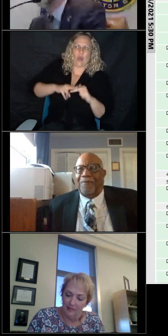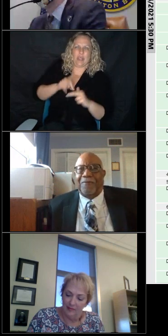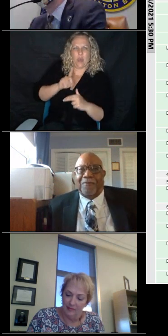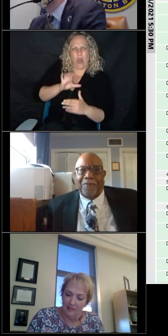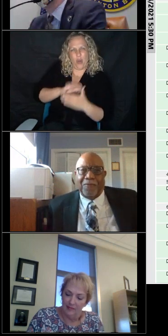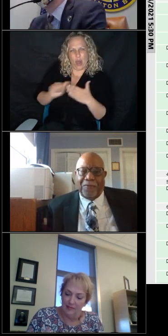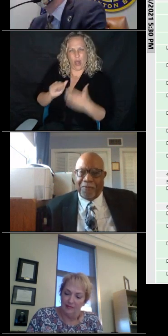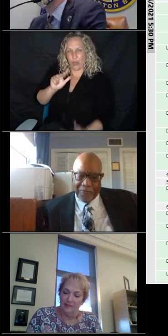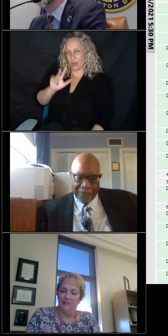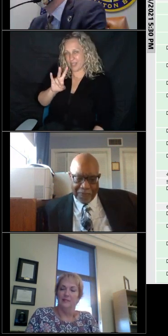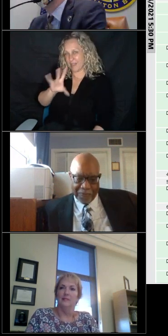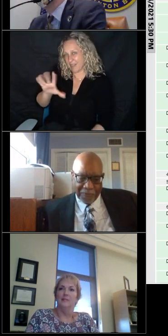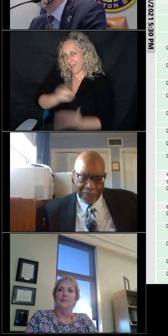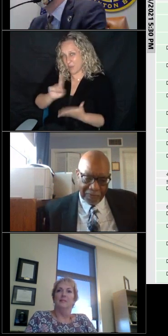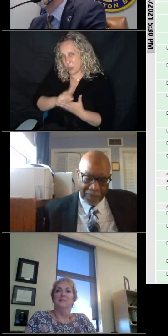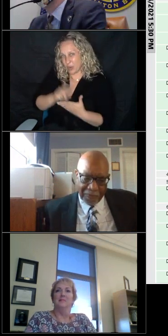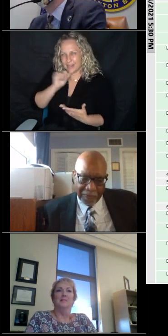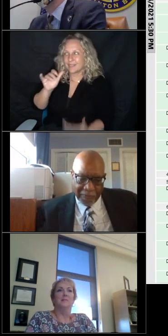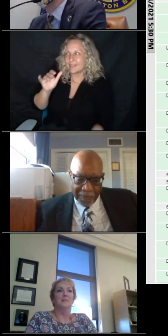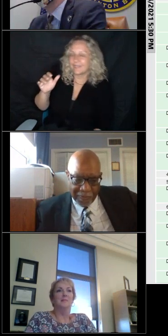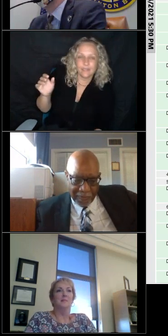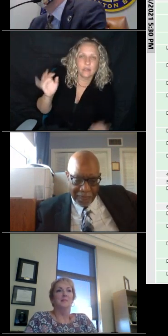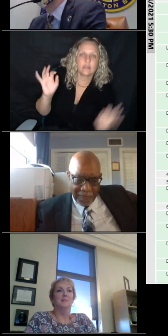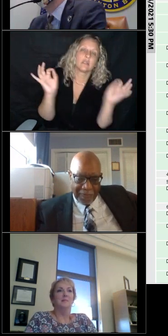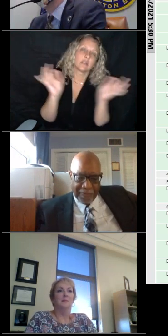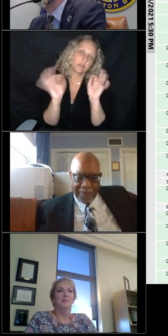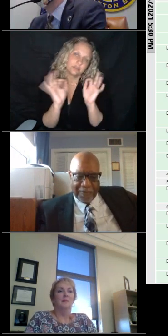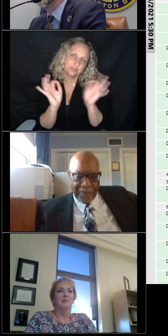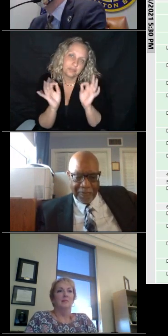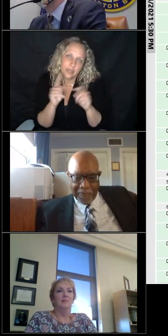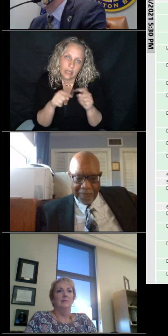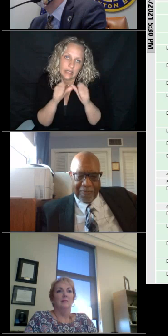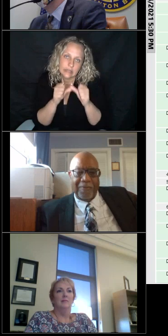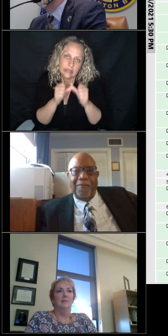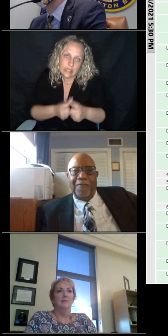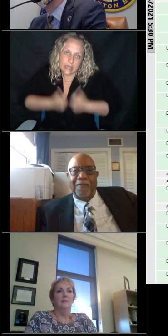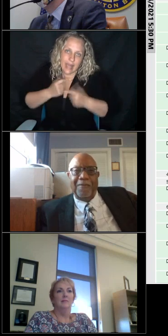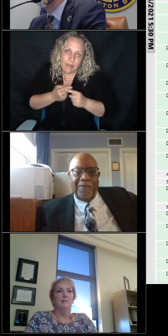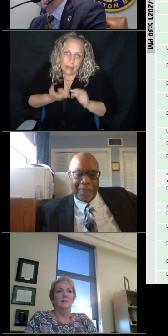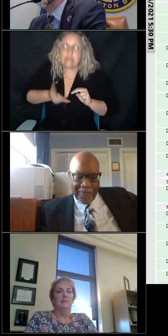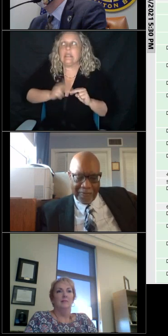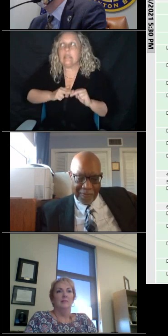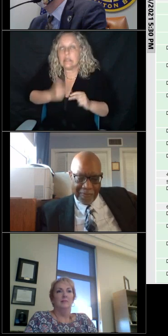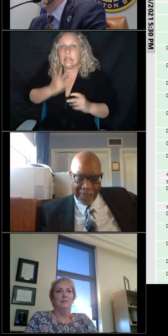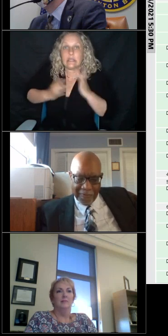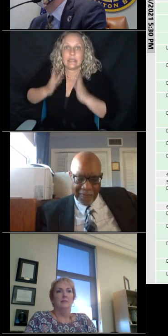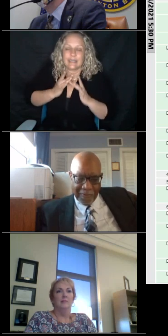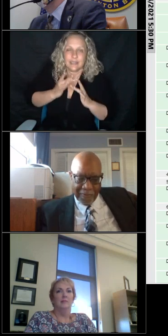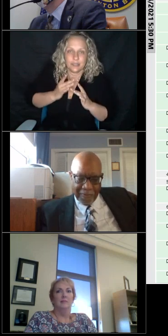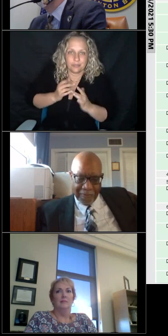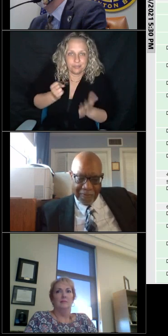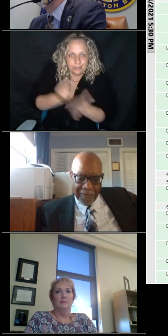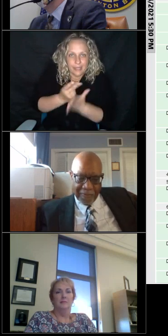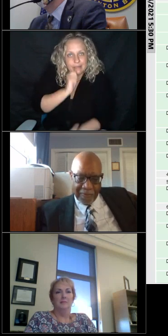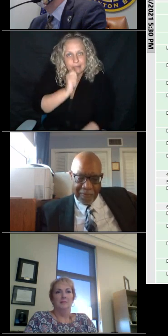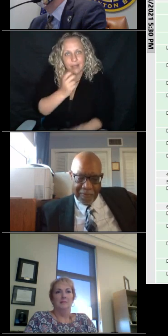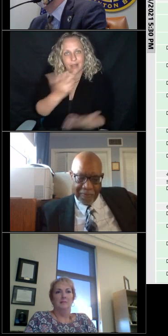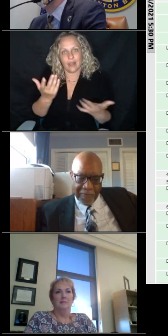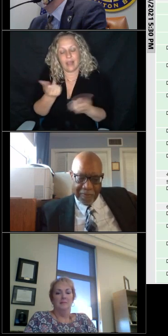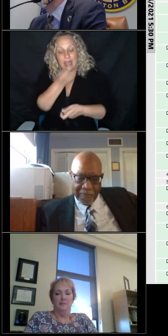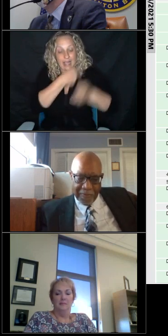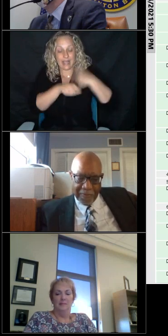to $375, which is not even much more sustainable, but it's a little better. And we couldn't get that through. And instead,